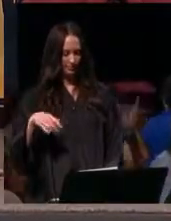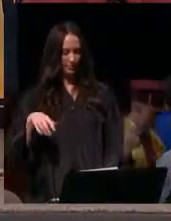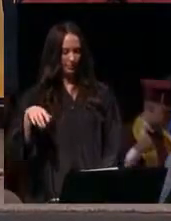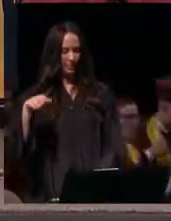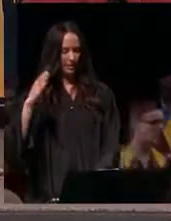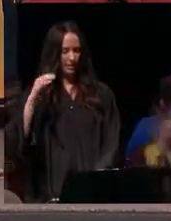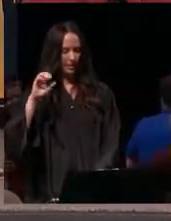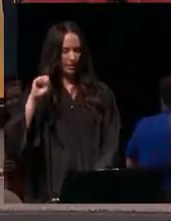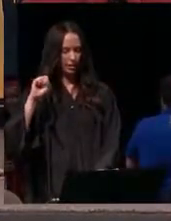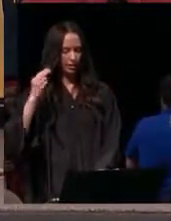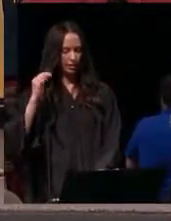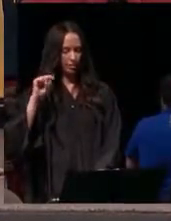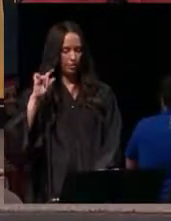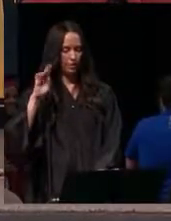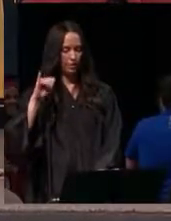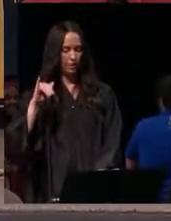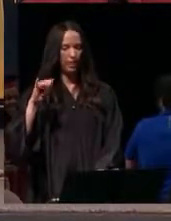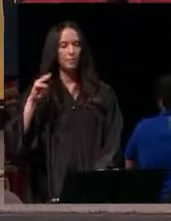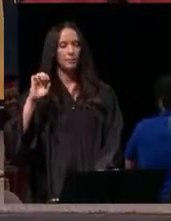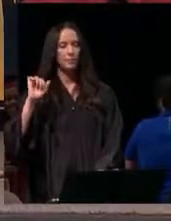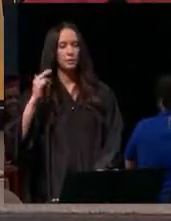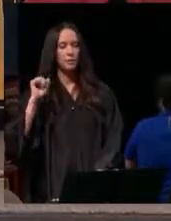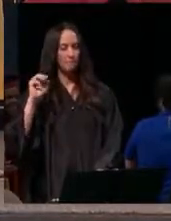Shelby Meacham.